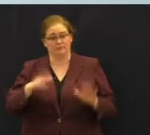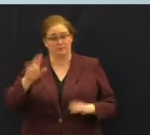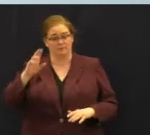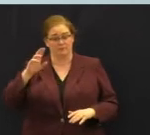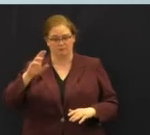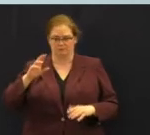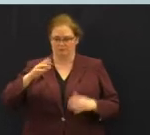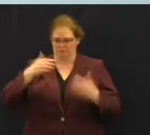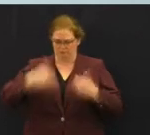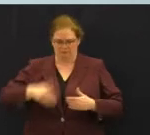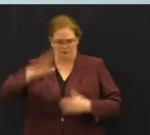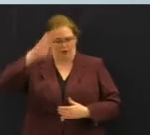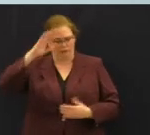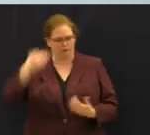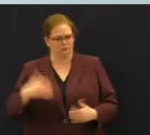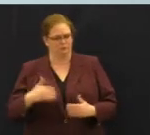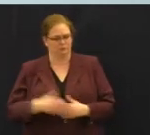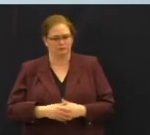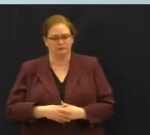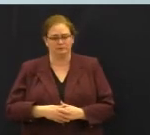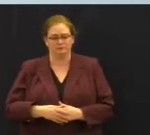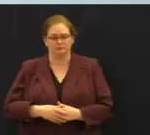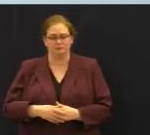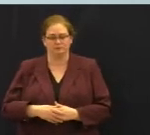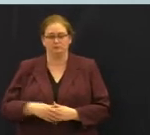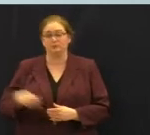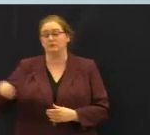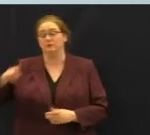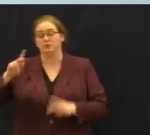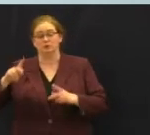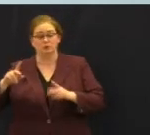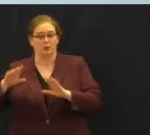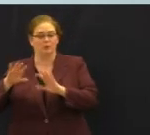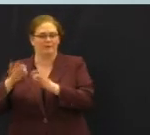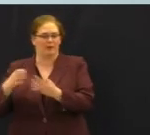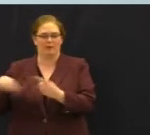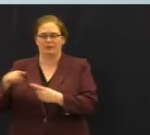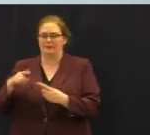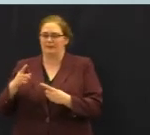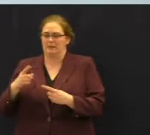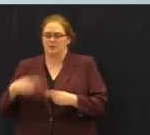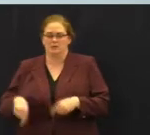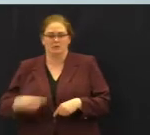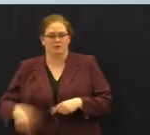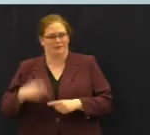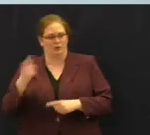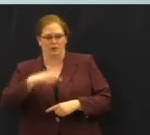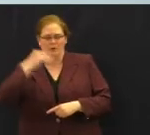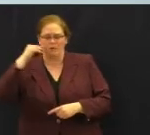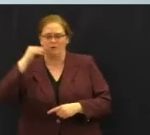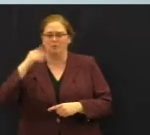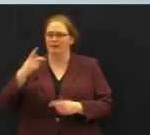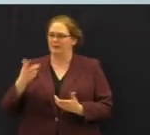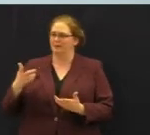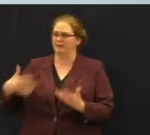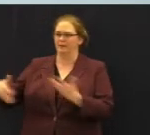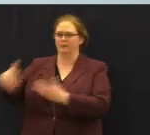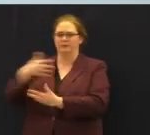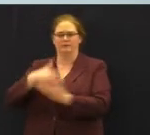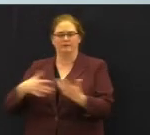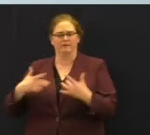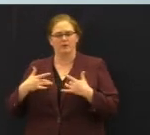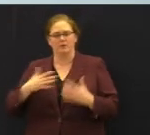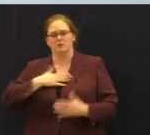And they said that if they couldn't be home during that time period when they were so nervous, at least they were in Ireland, and they felt